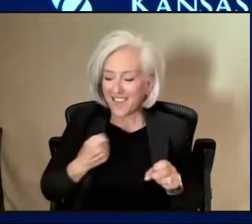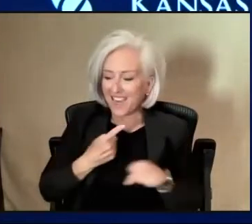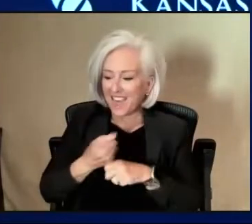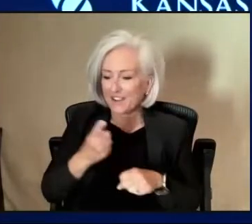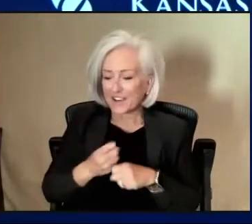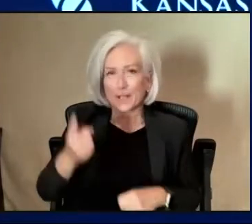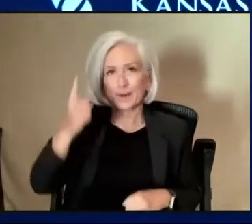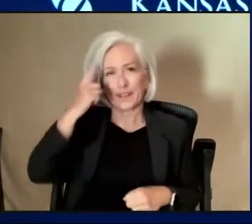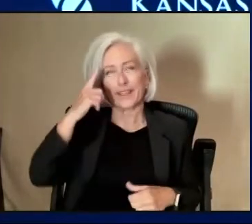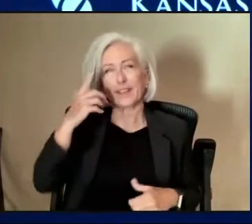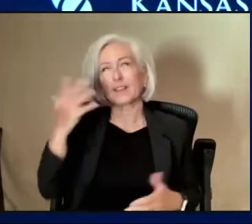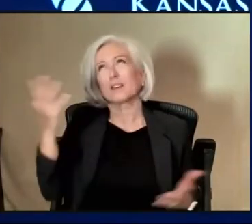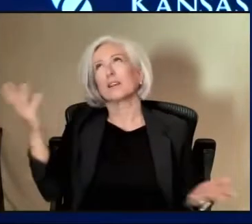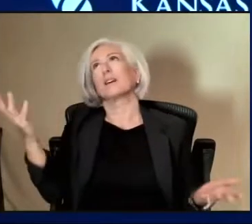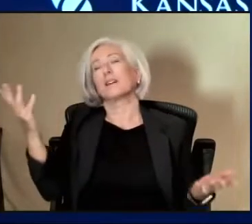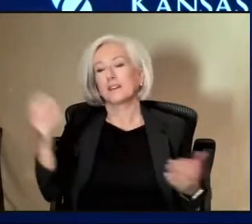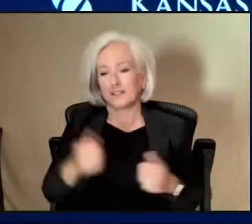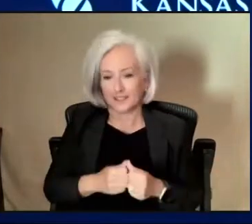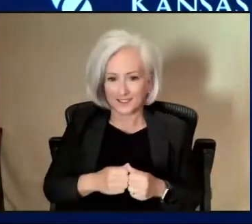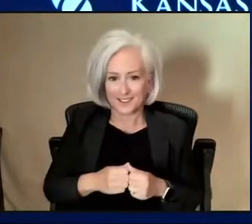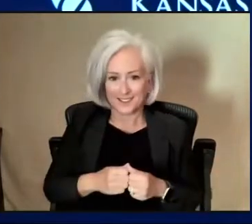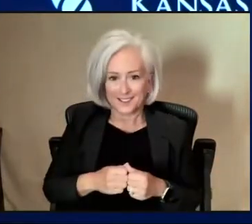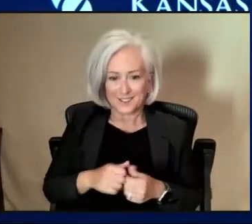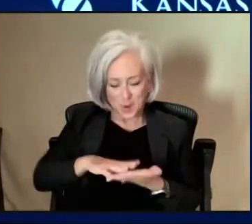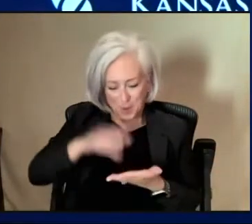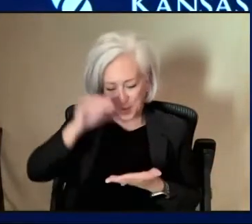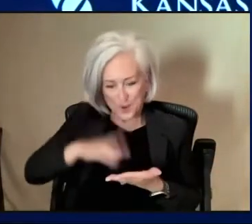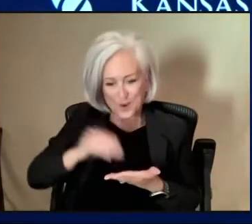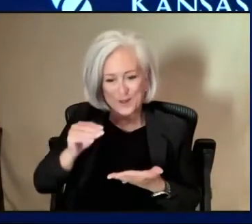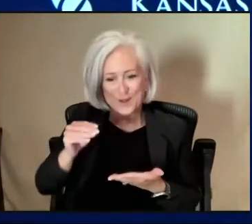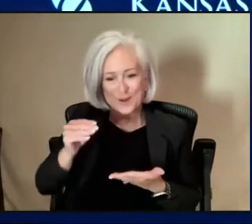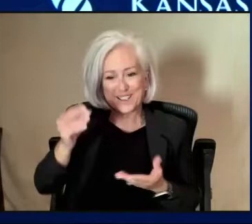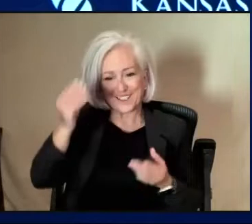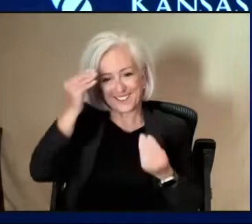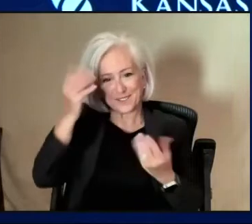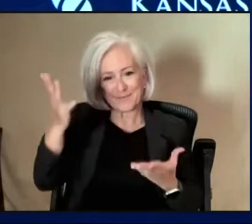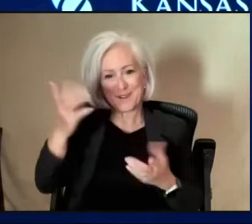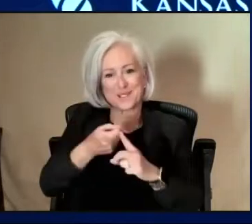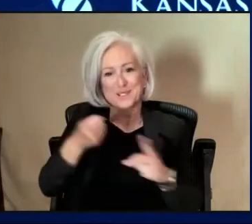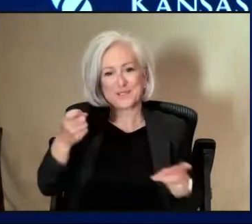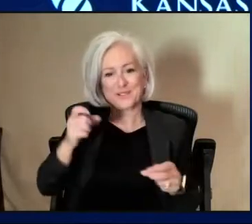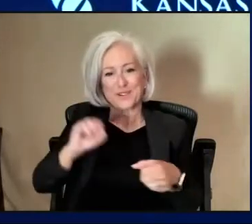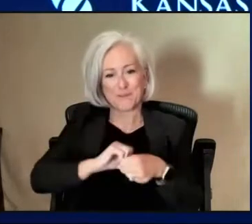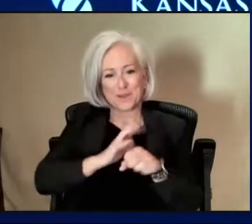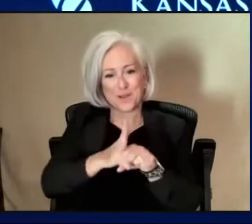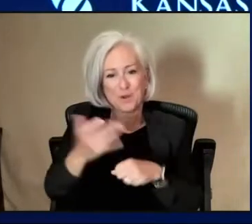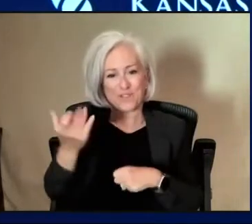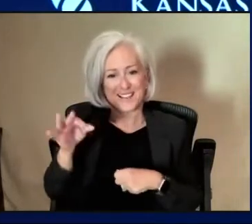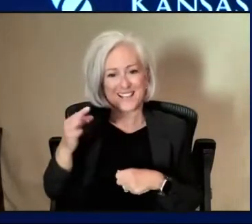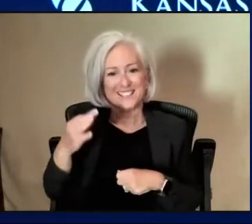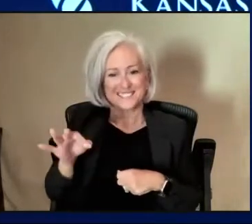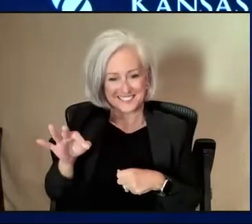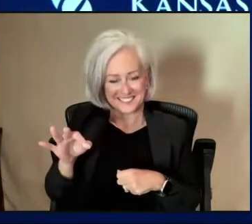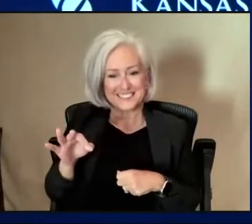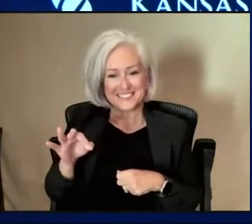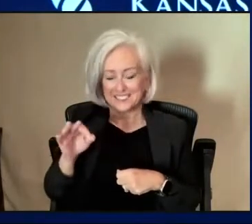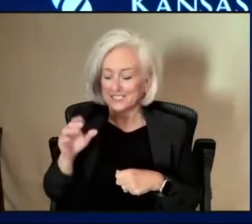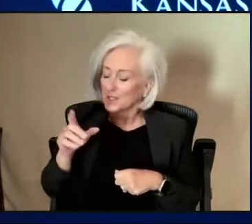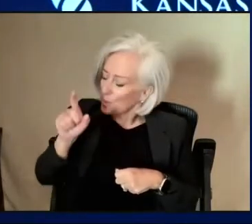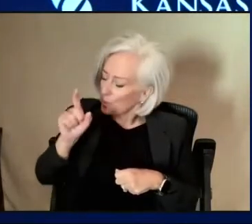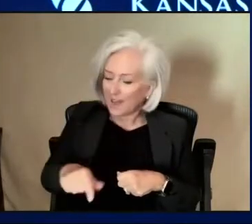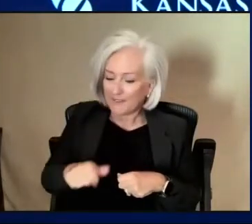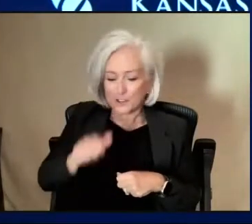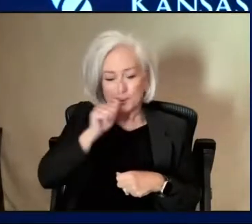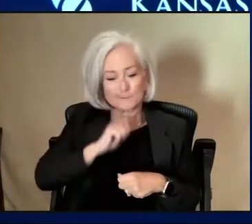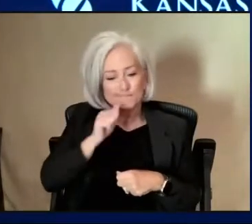starting to learn lessons from COVID-19, I think, in that there are some things that we are going to have to live with potentially because we only have